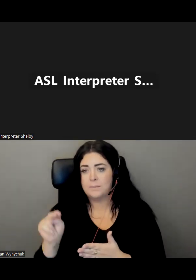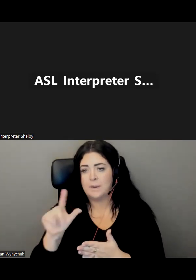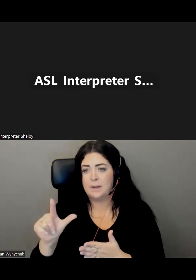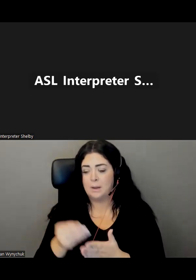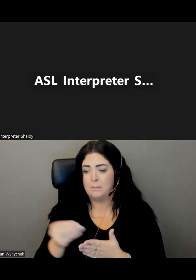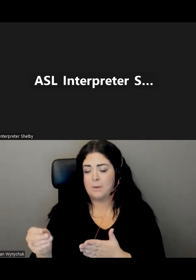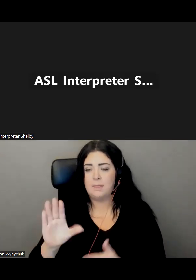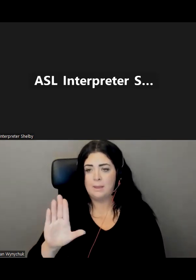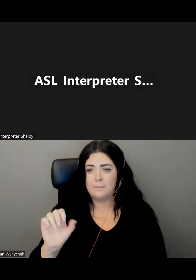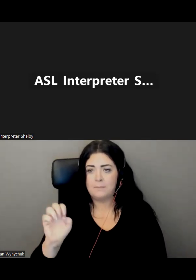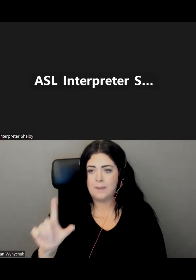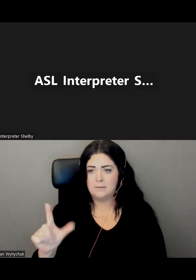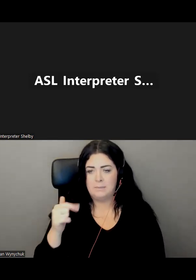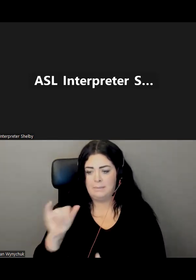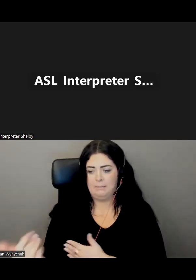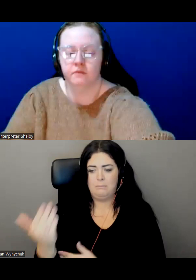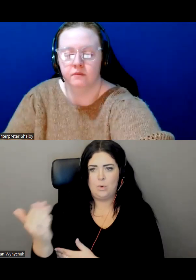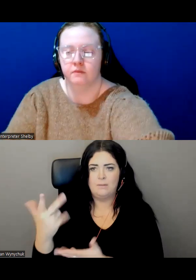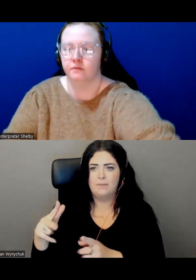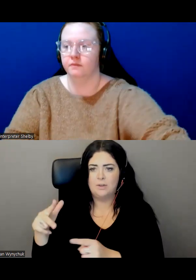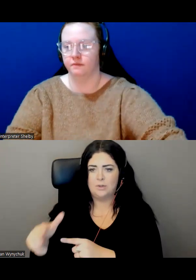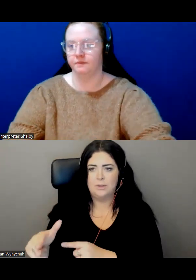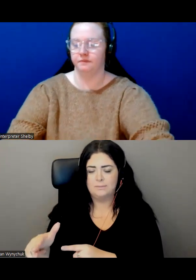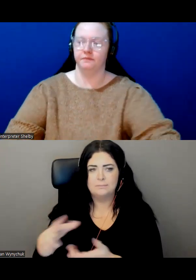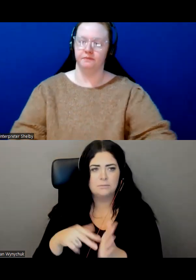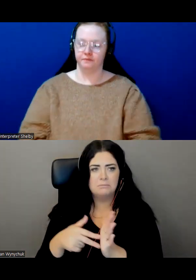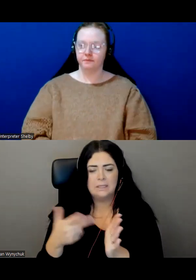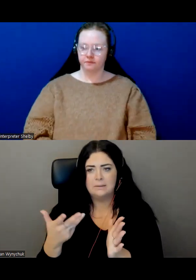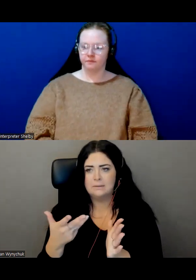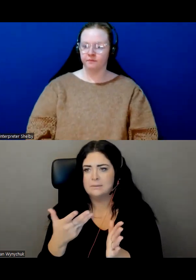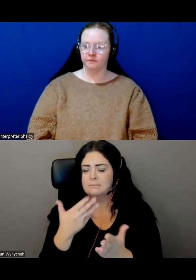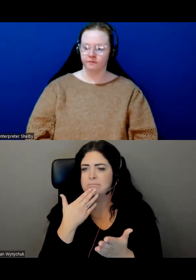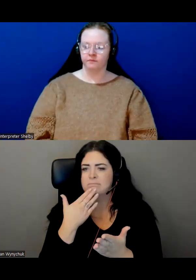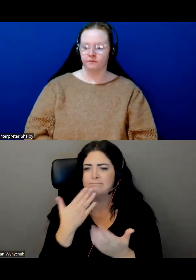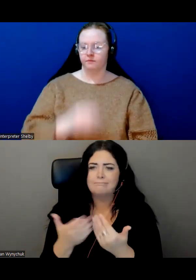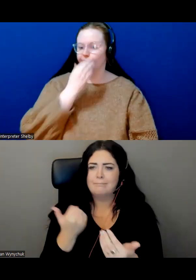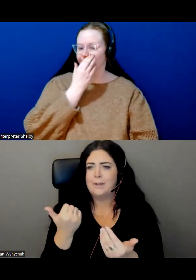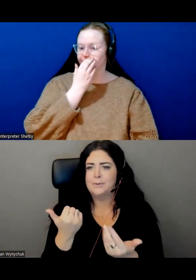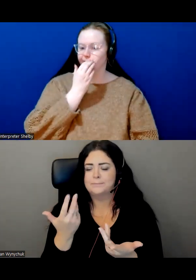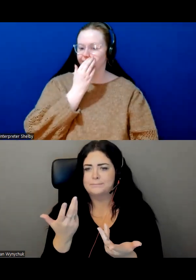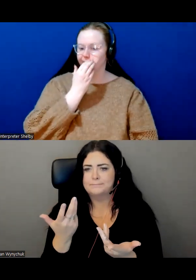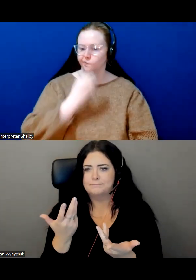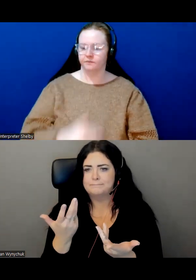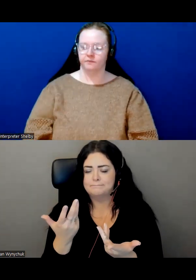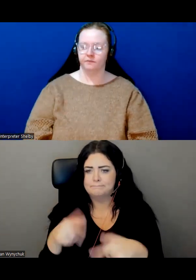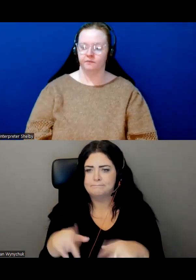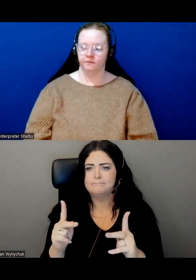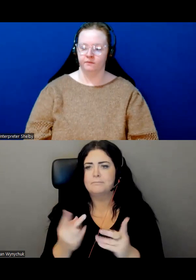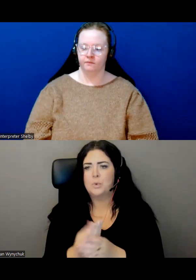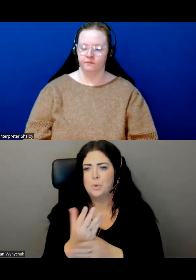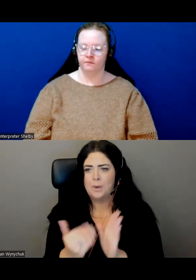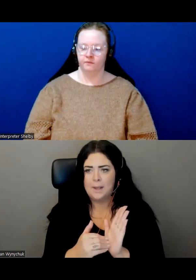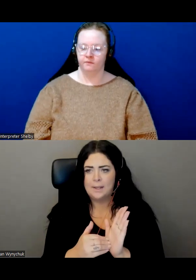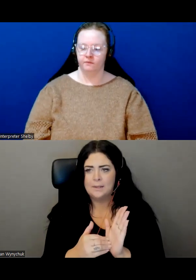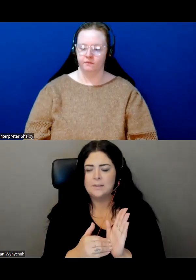then it's only cut probably that morning. So that one would have a lot better of a chance. So it's more less about the